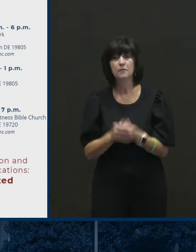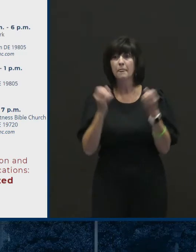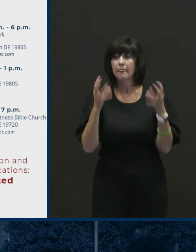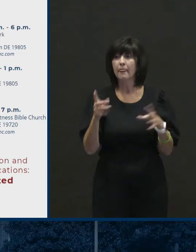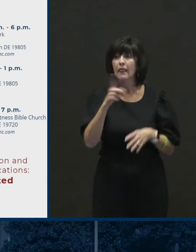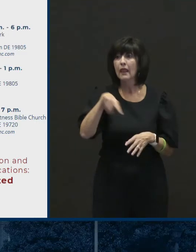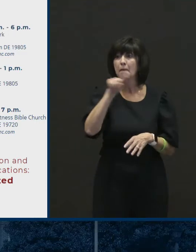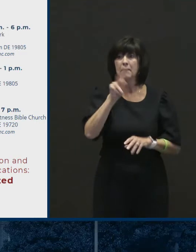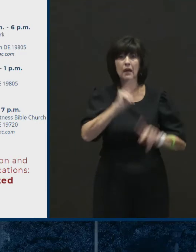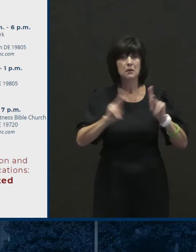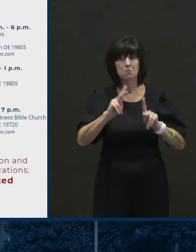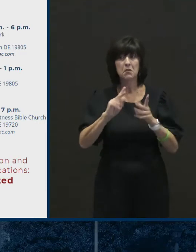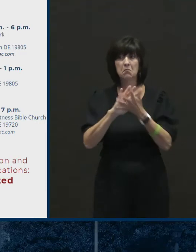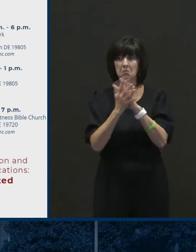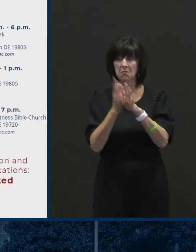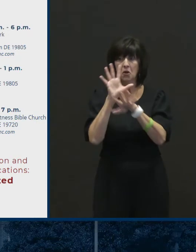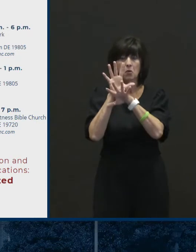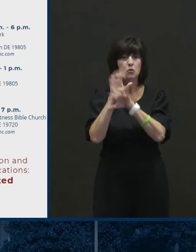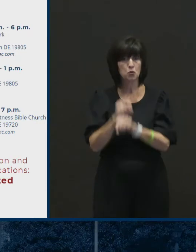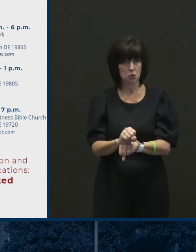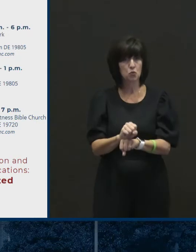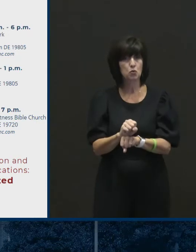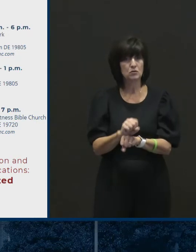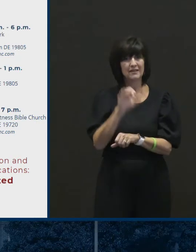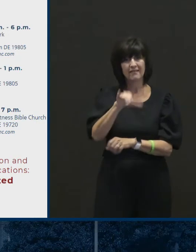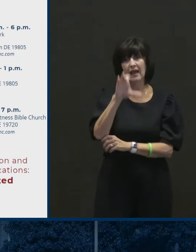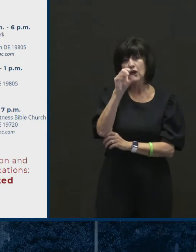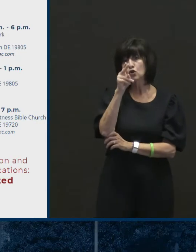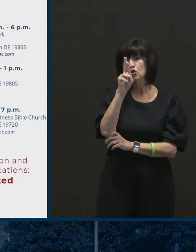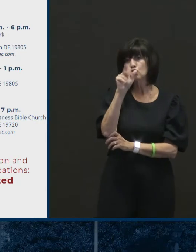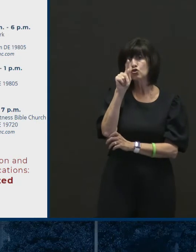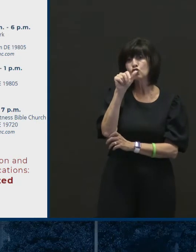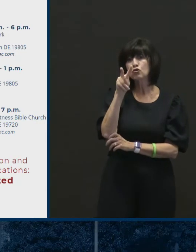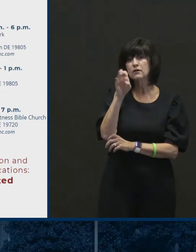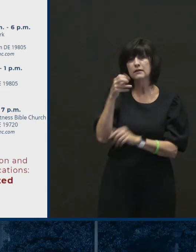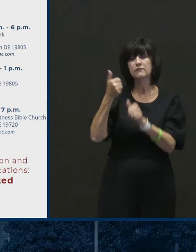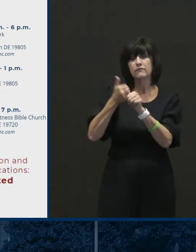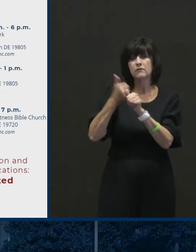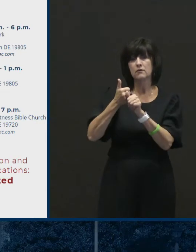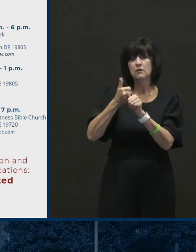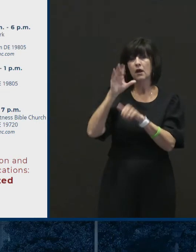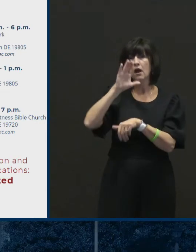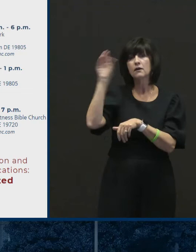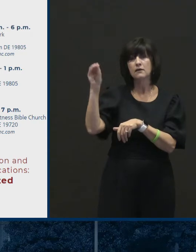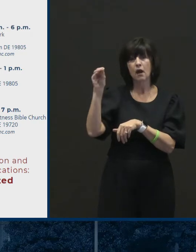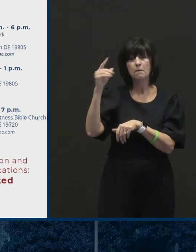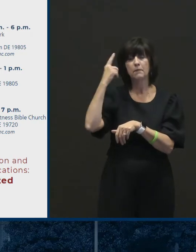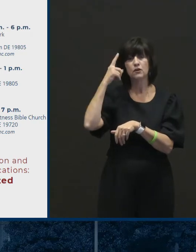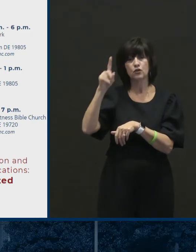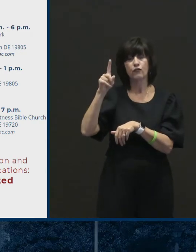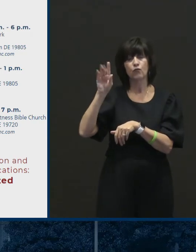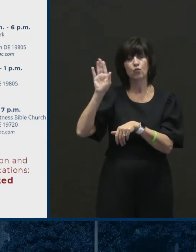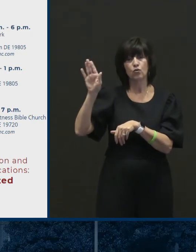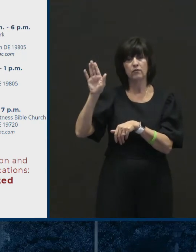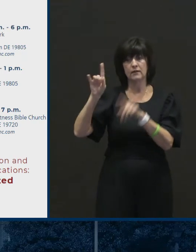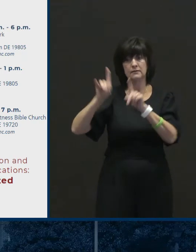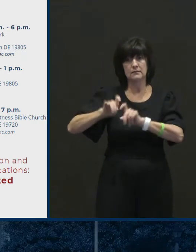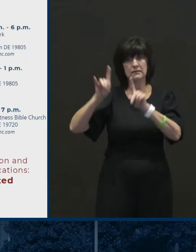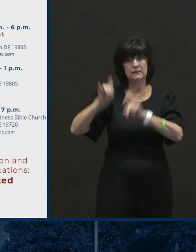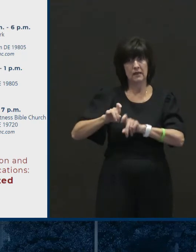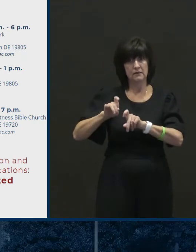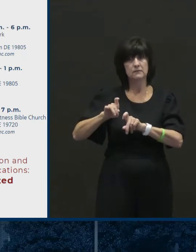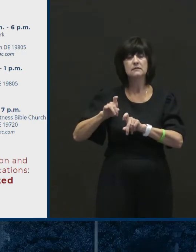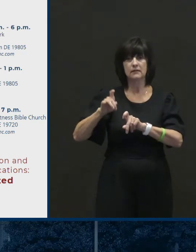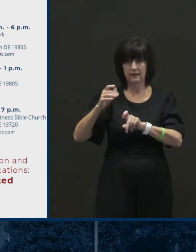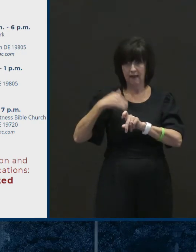become used to now over the last several months. Curative is going to be doing a little bit different landing page for their registrations. You'll be